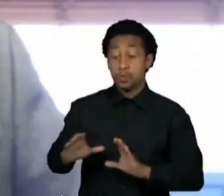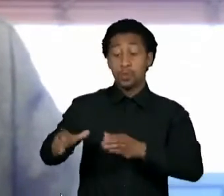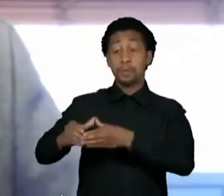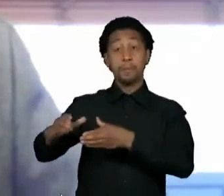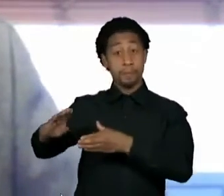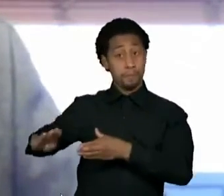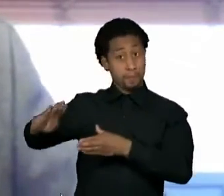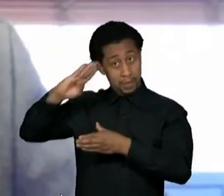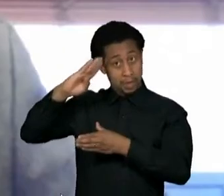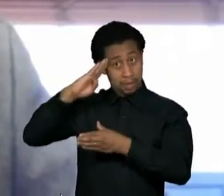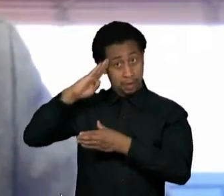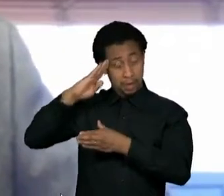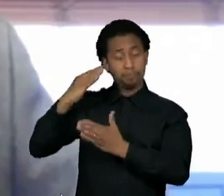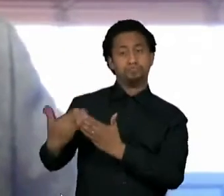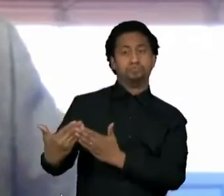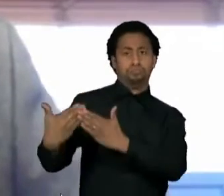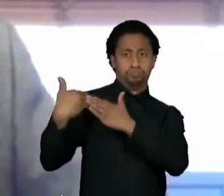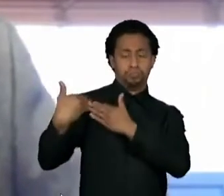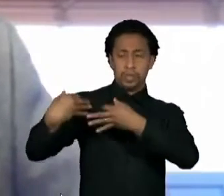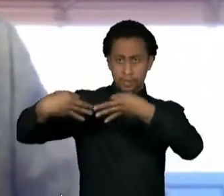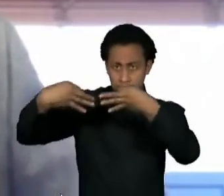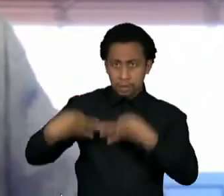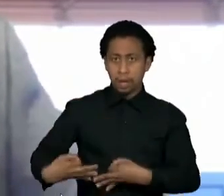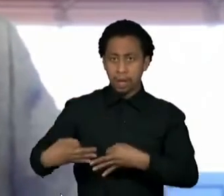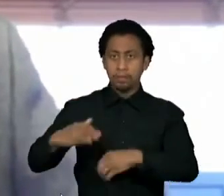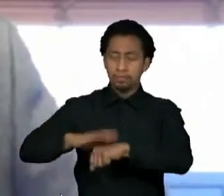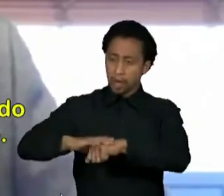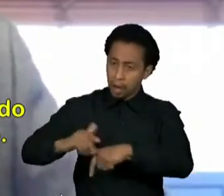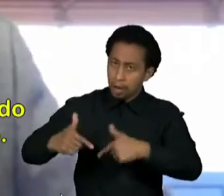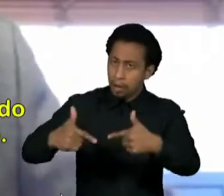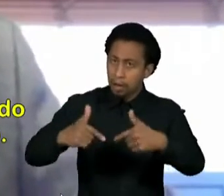do, and stick to the